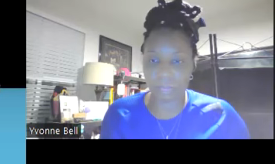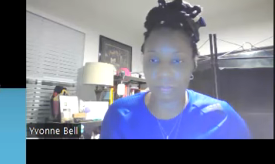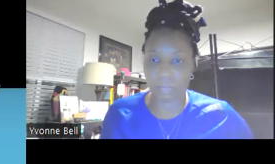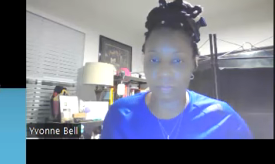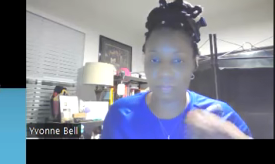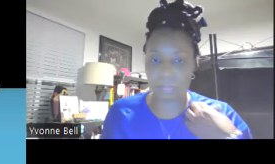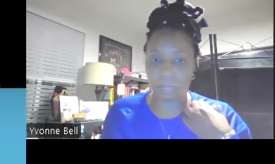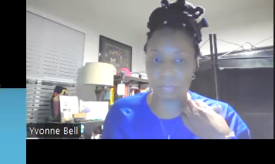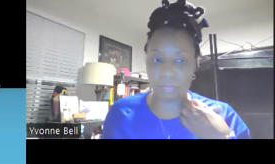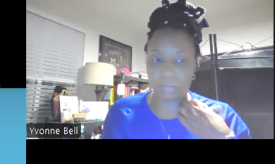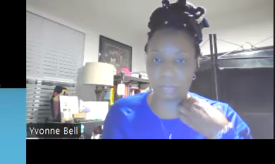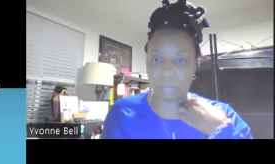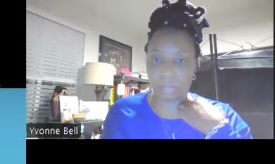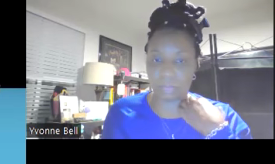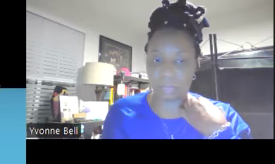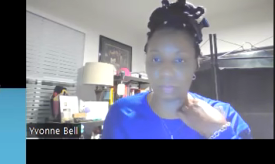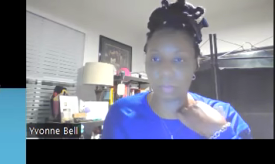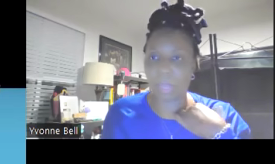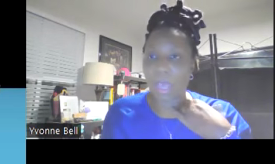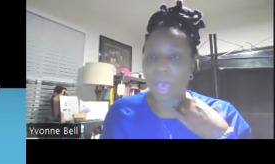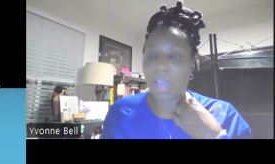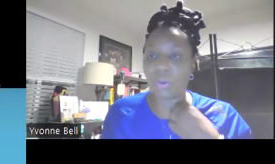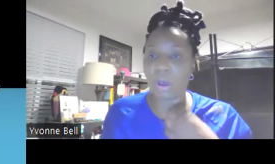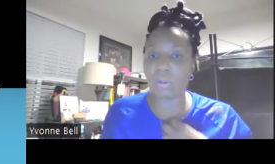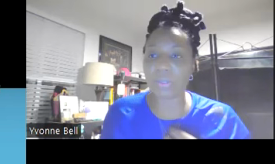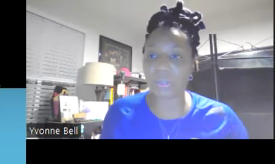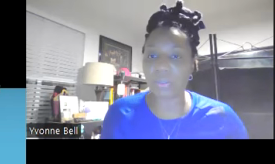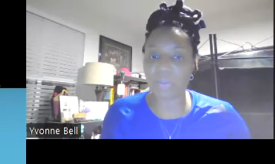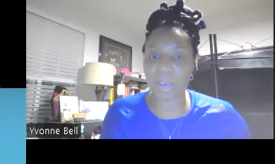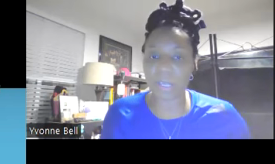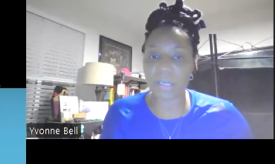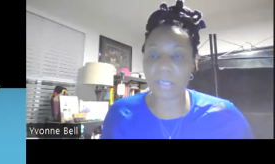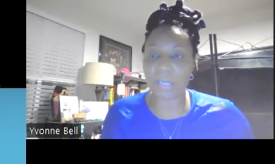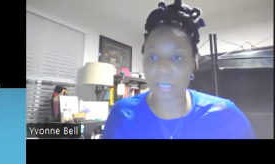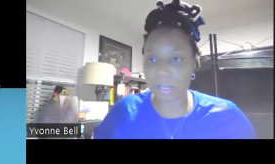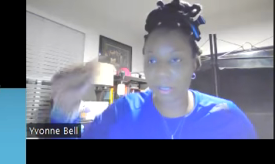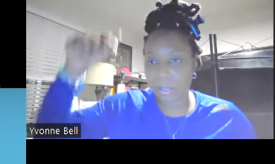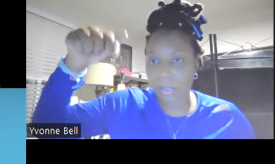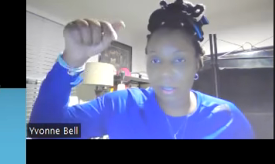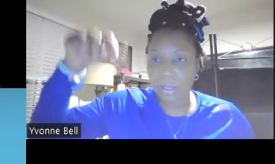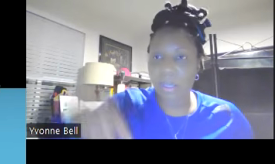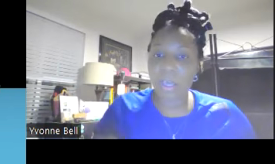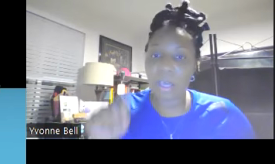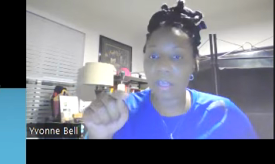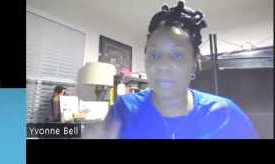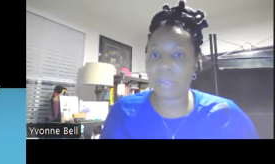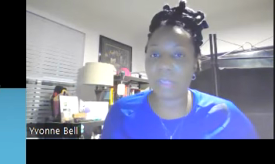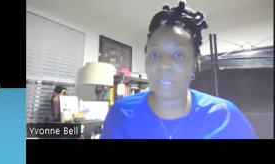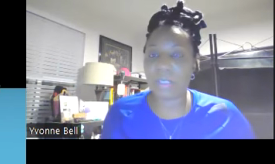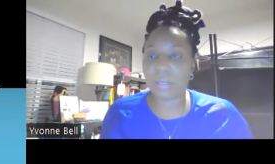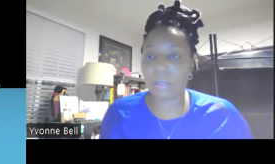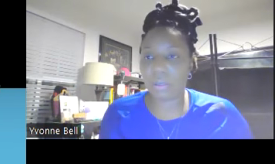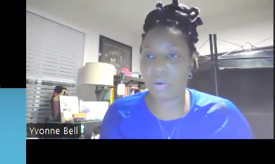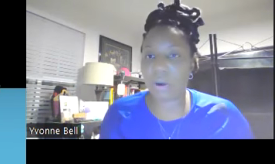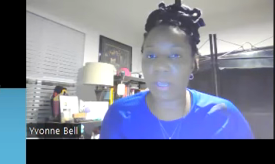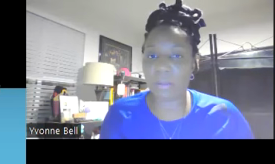DMV.ca.gov/OL online and select Start. I will also provide the link of